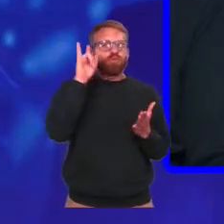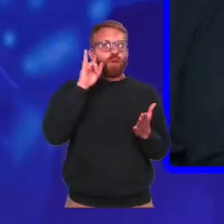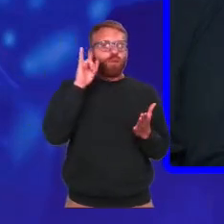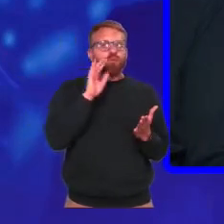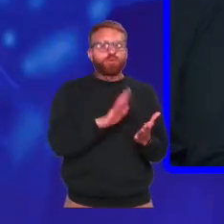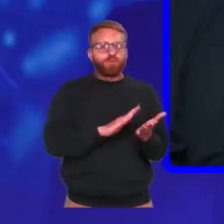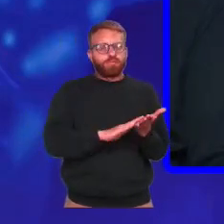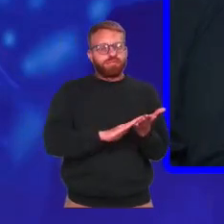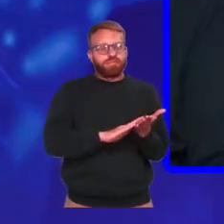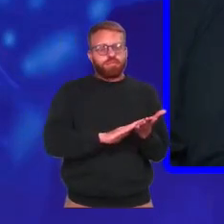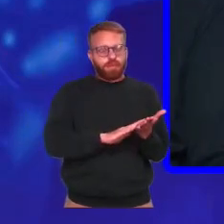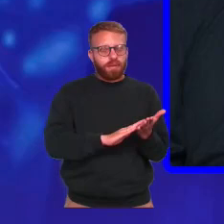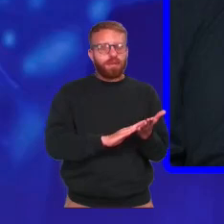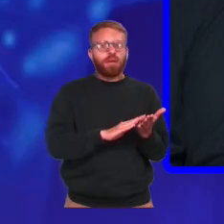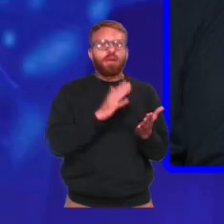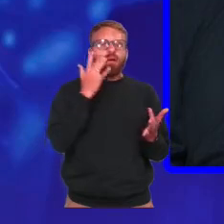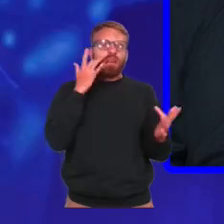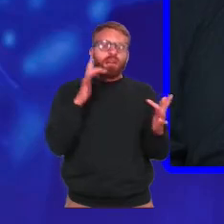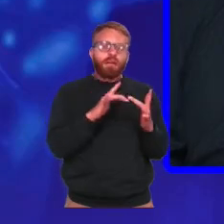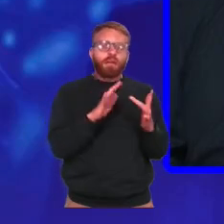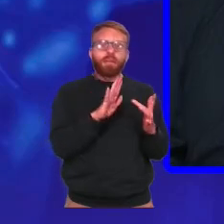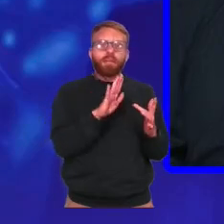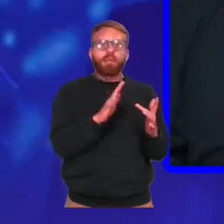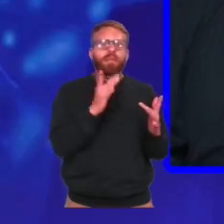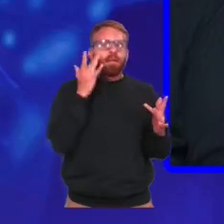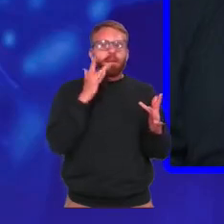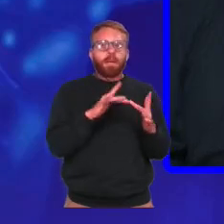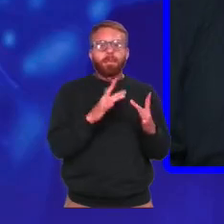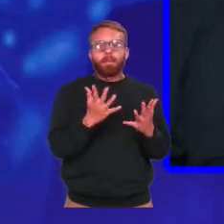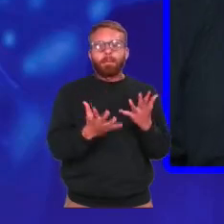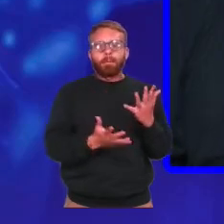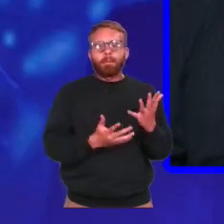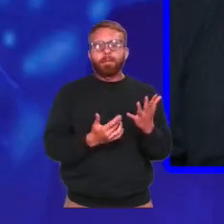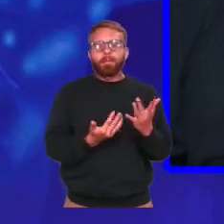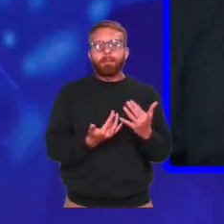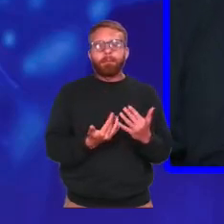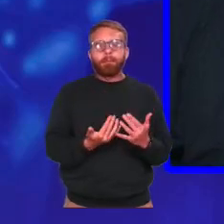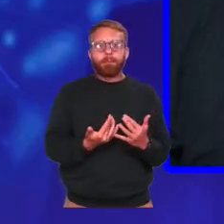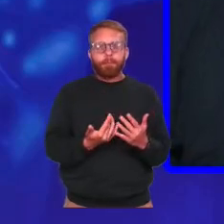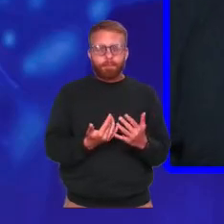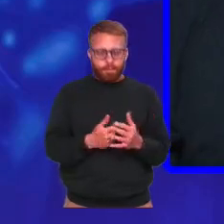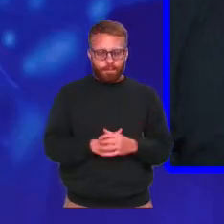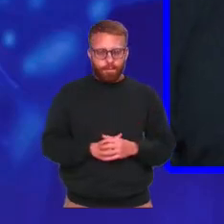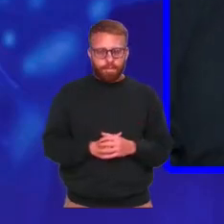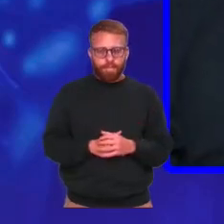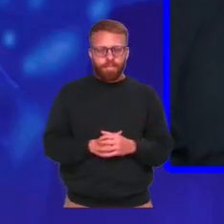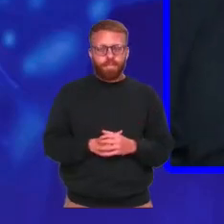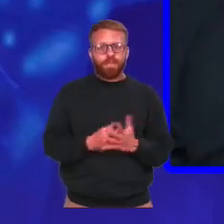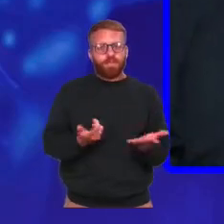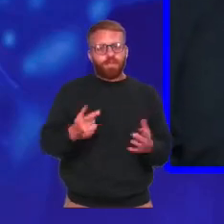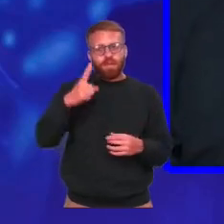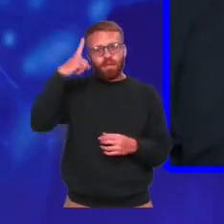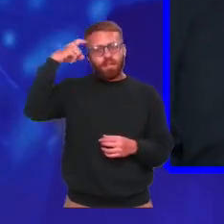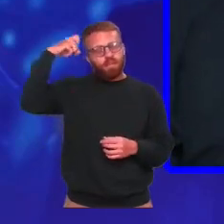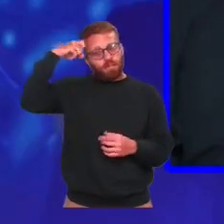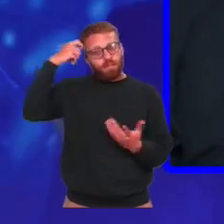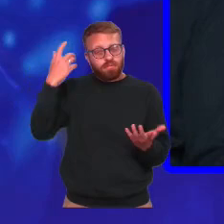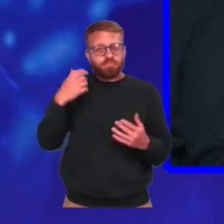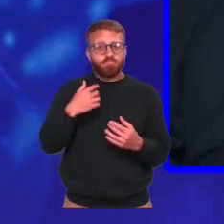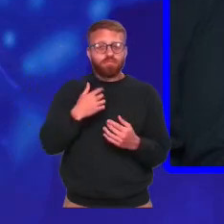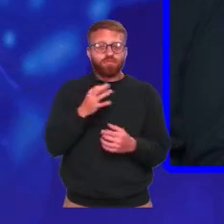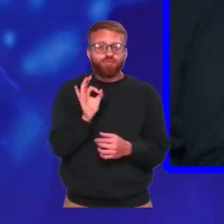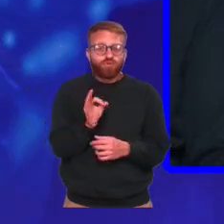the higher end. So that was for us a big challenge, because we were always only working on PlayStation. So that means you can push everything to